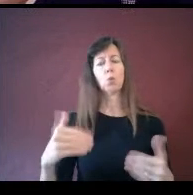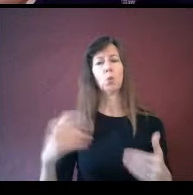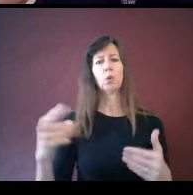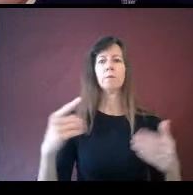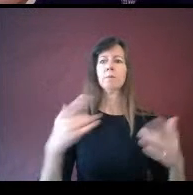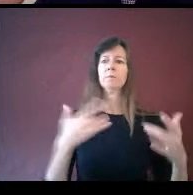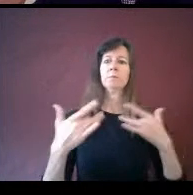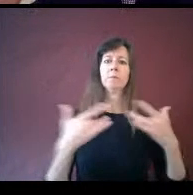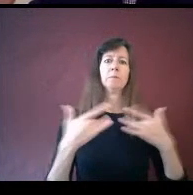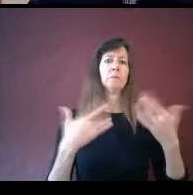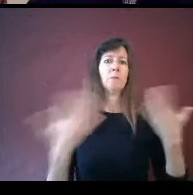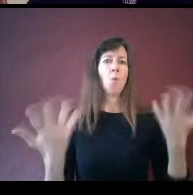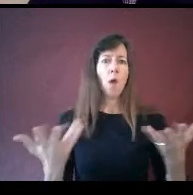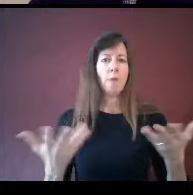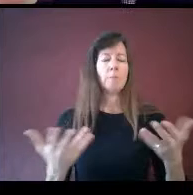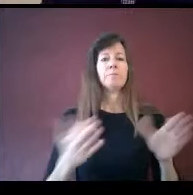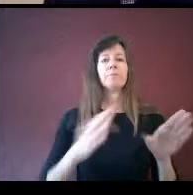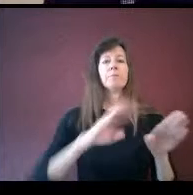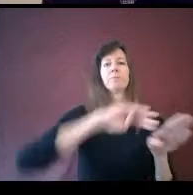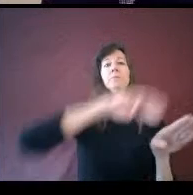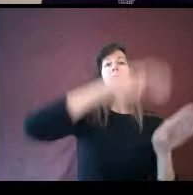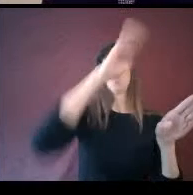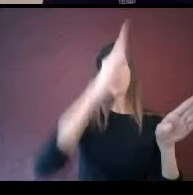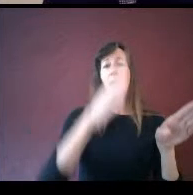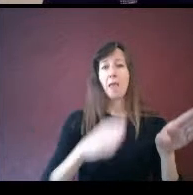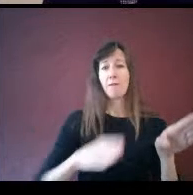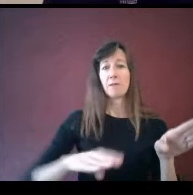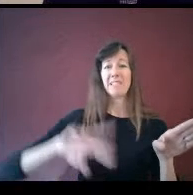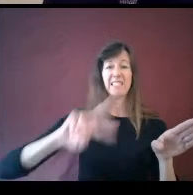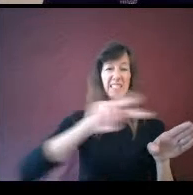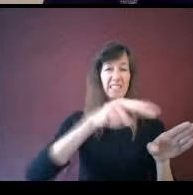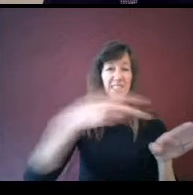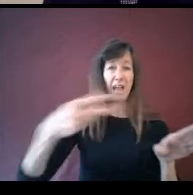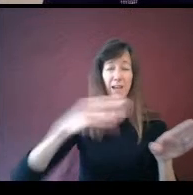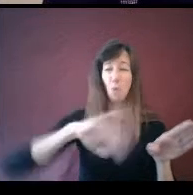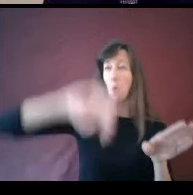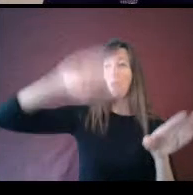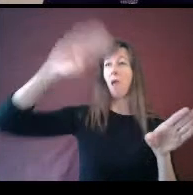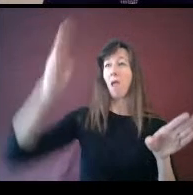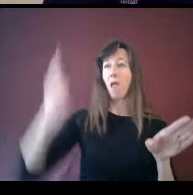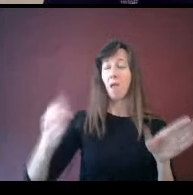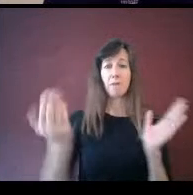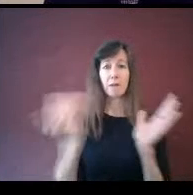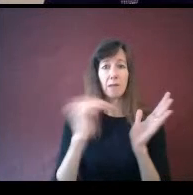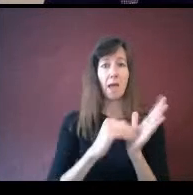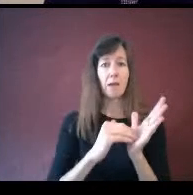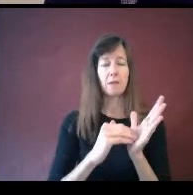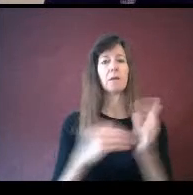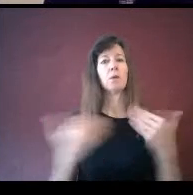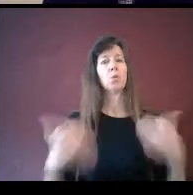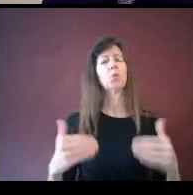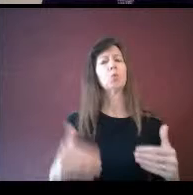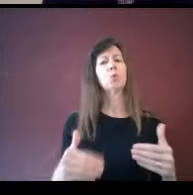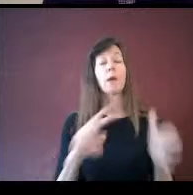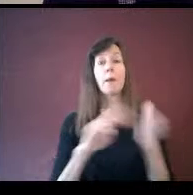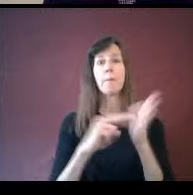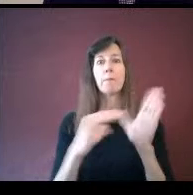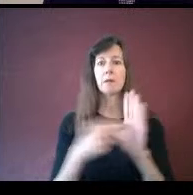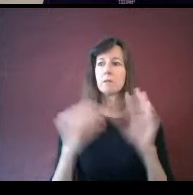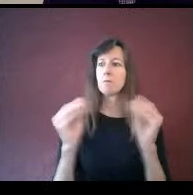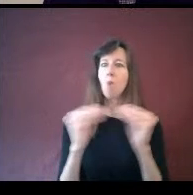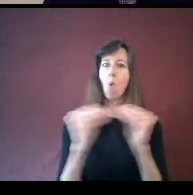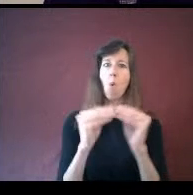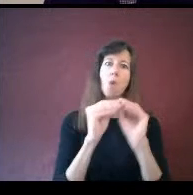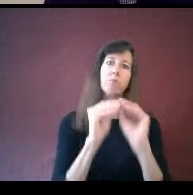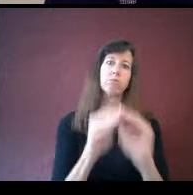or a wave on top of another wave, when things could really get much more widespread and begin to test